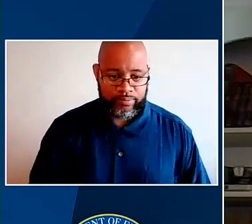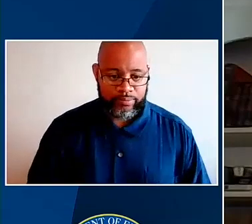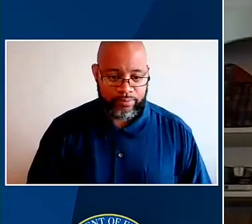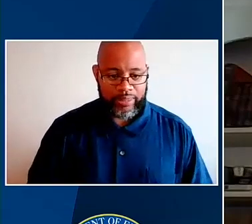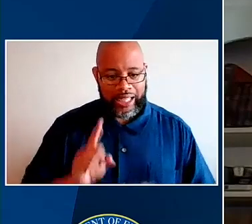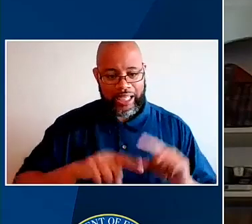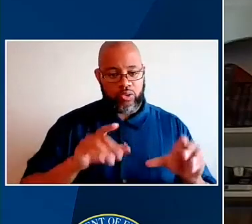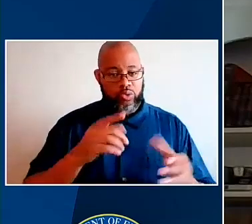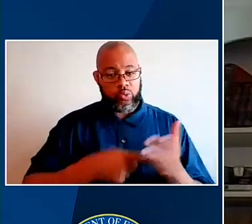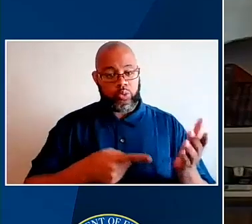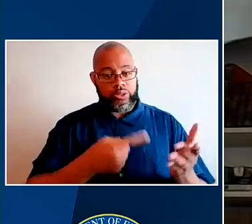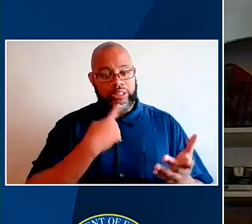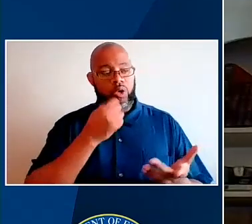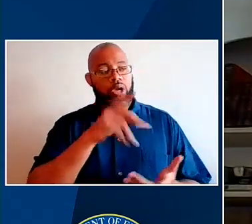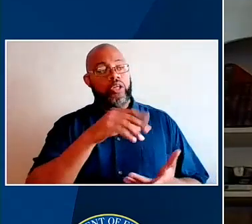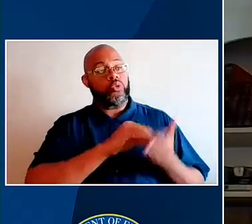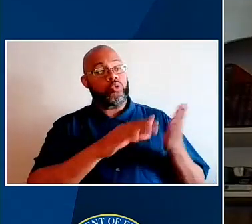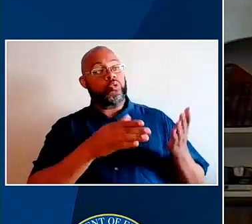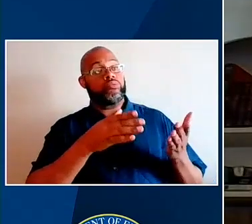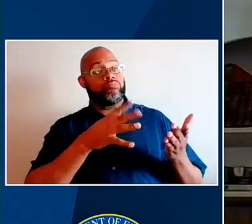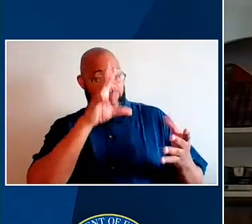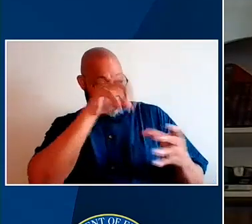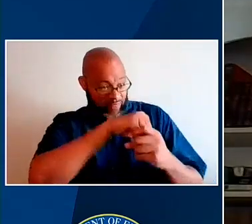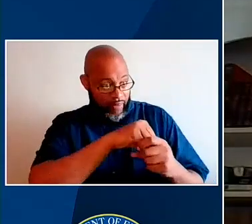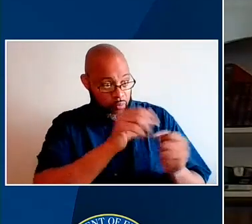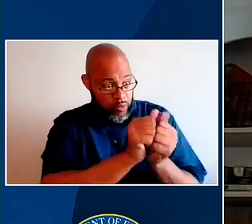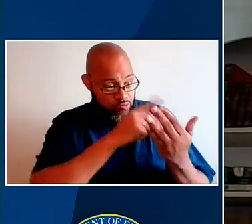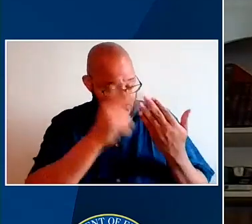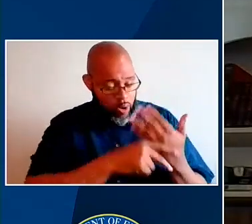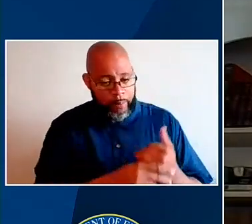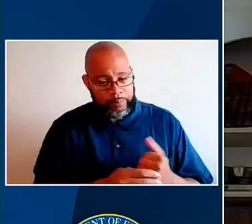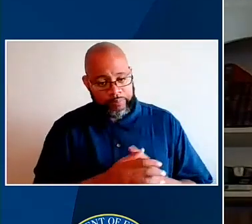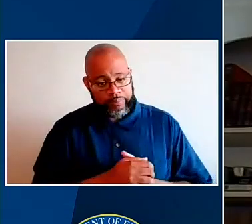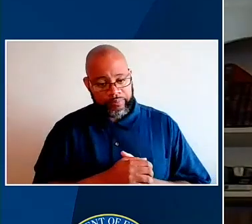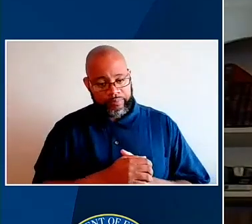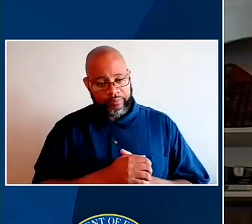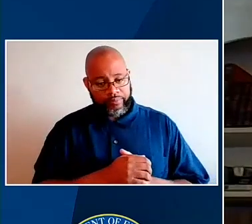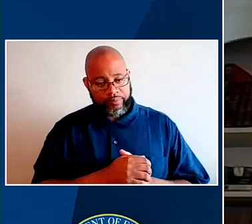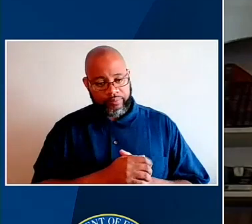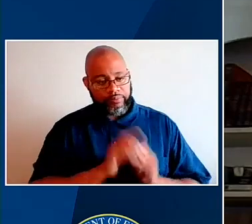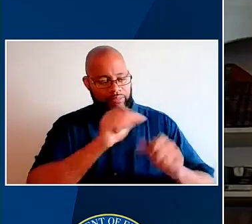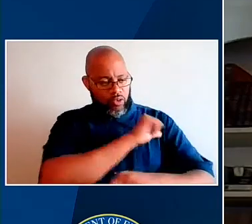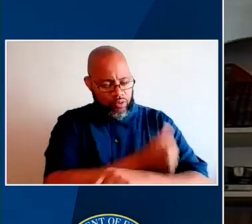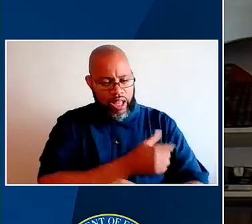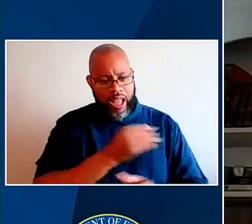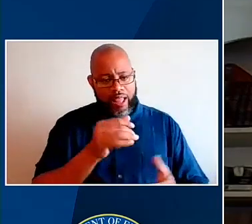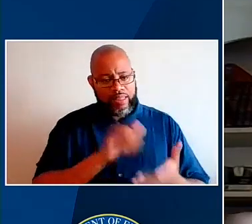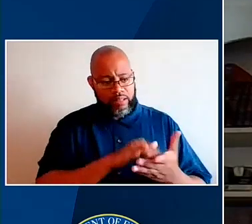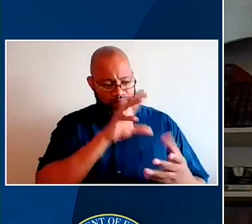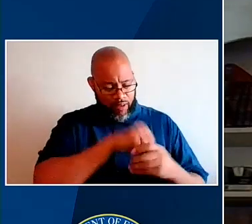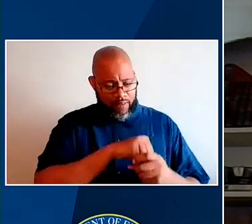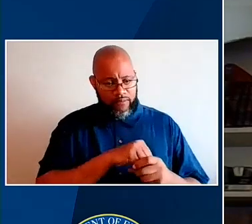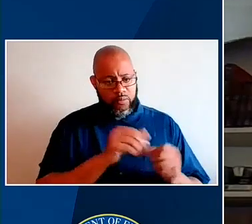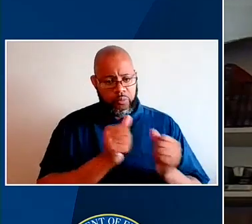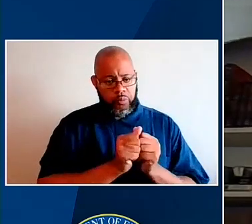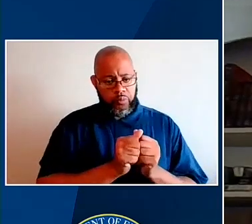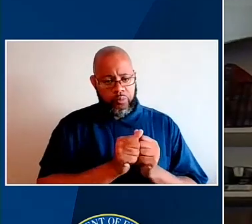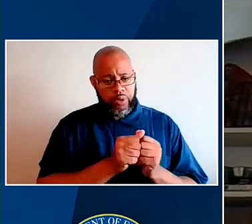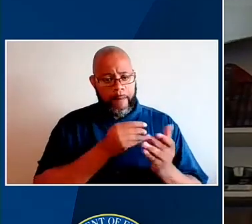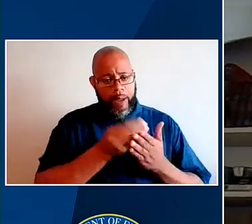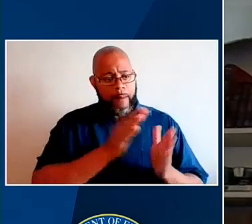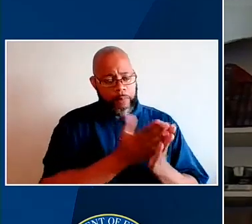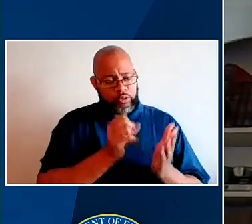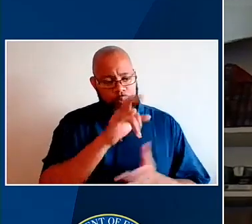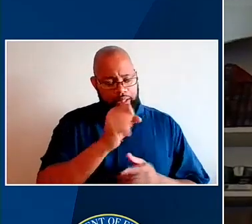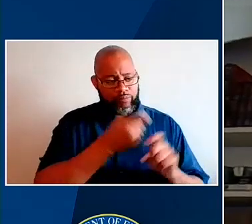what they've said. You couldn't say, okay, student opts in, right? Is giving you the authorization and has opted in to purchasing the books and supplies